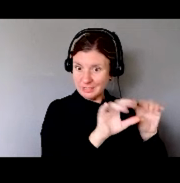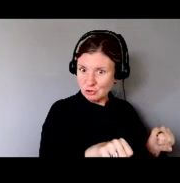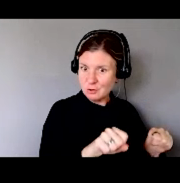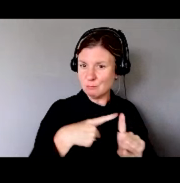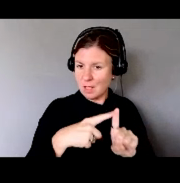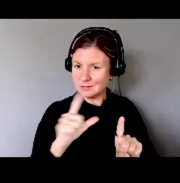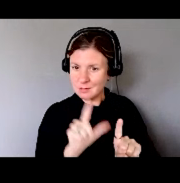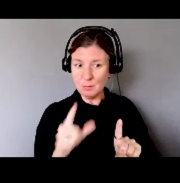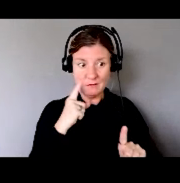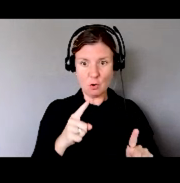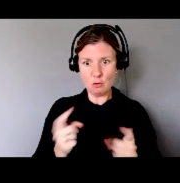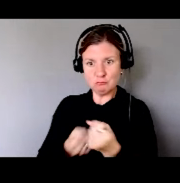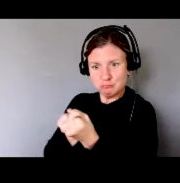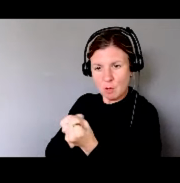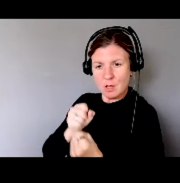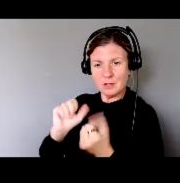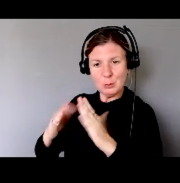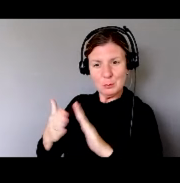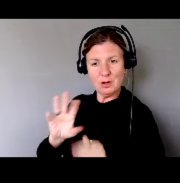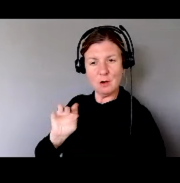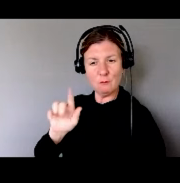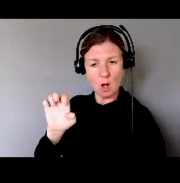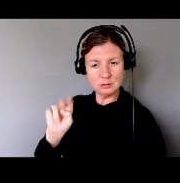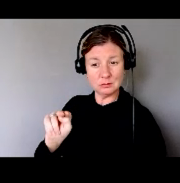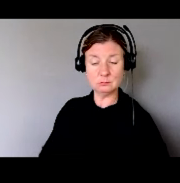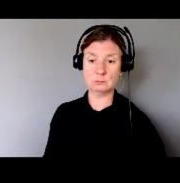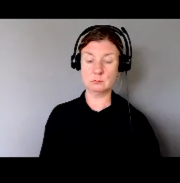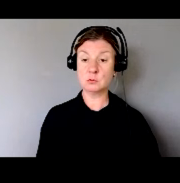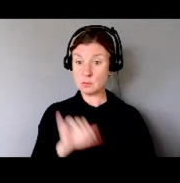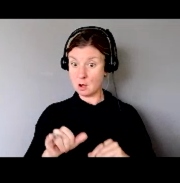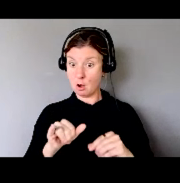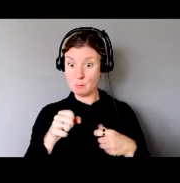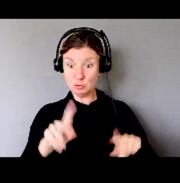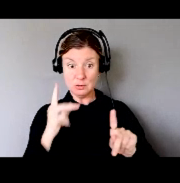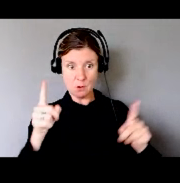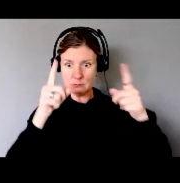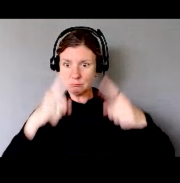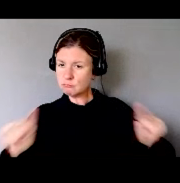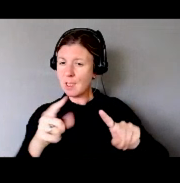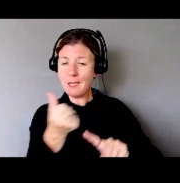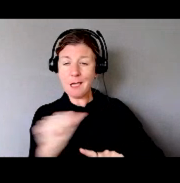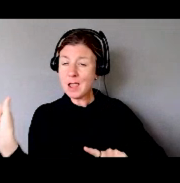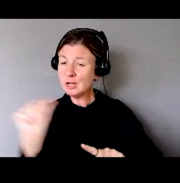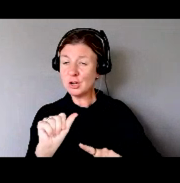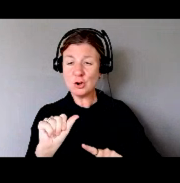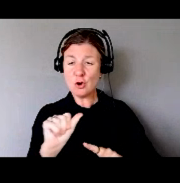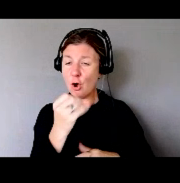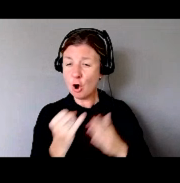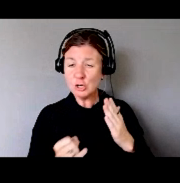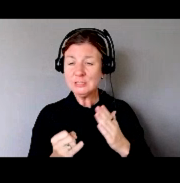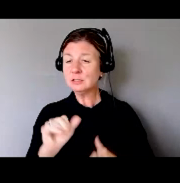This opportunity is open to professional artists or artist teams across Canada who are working in